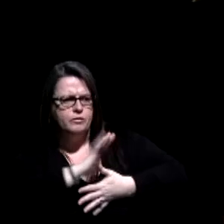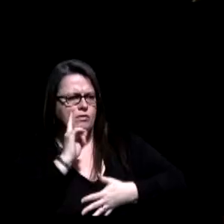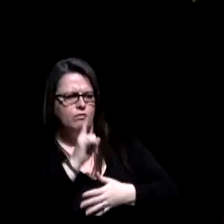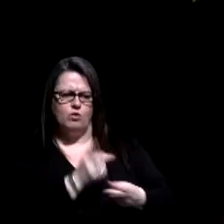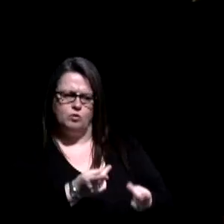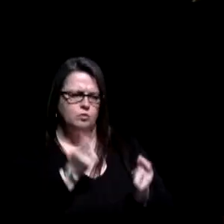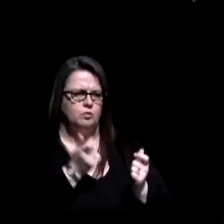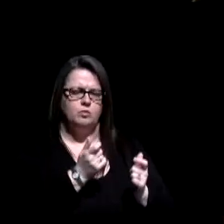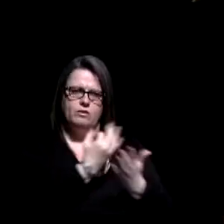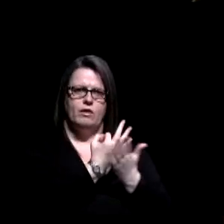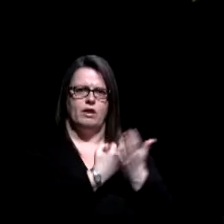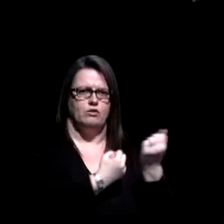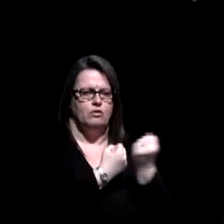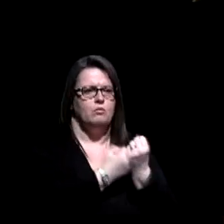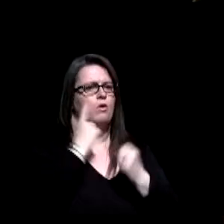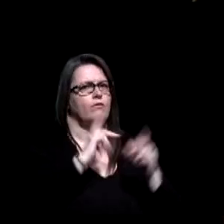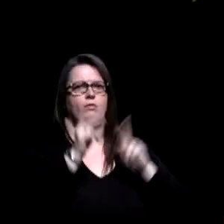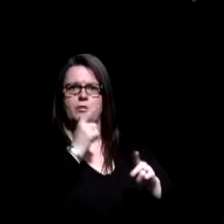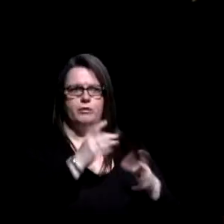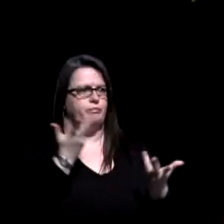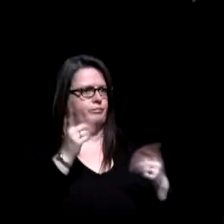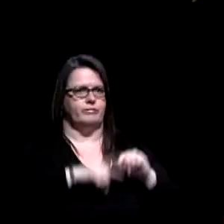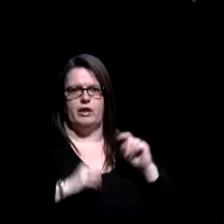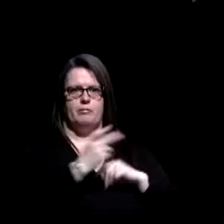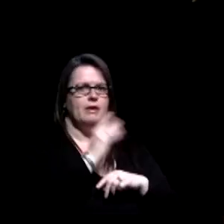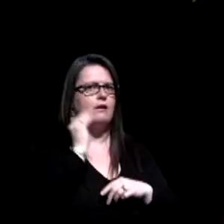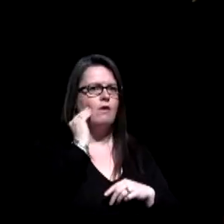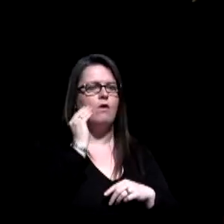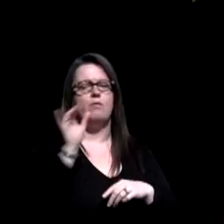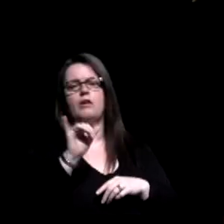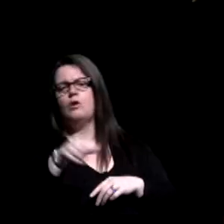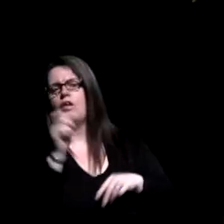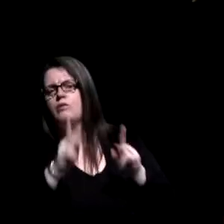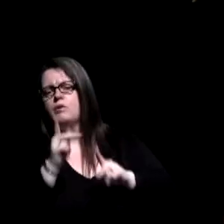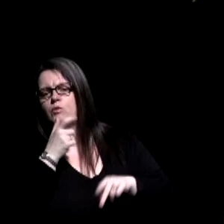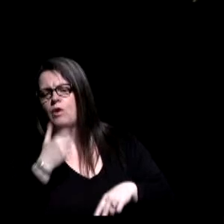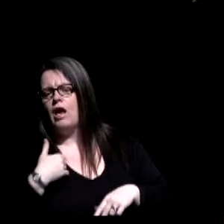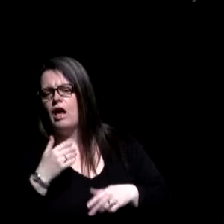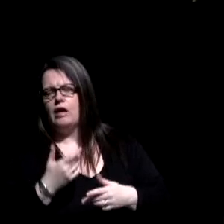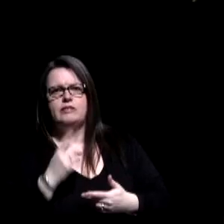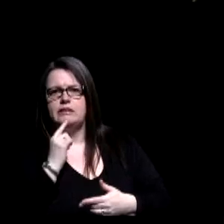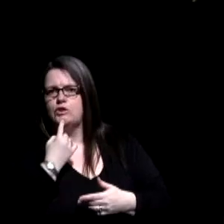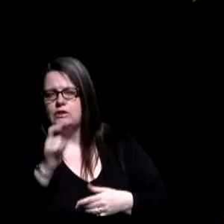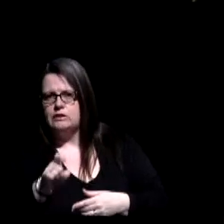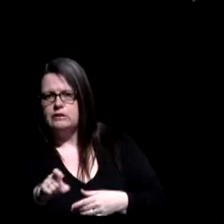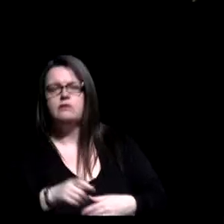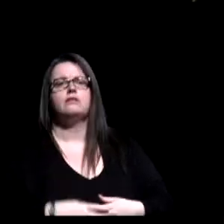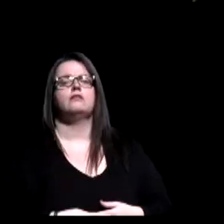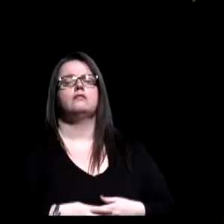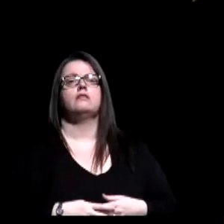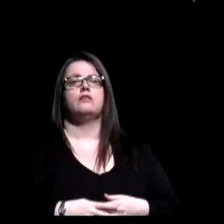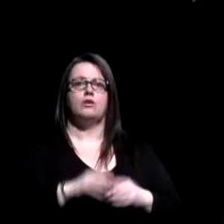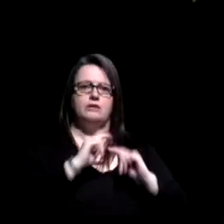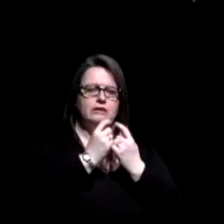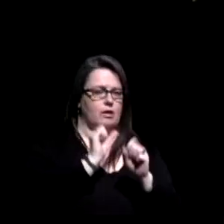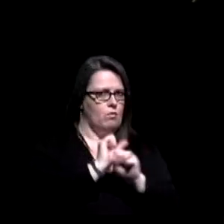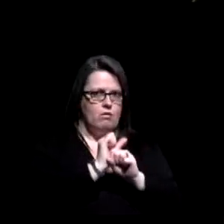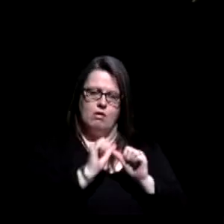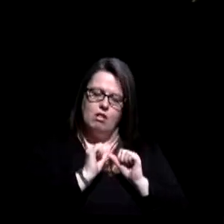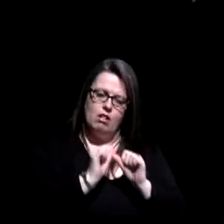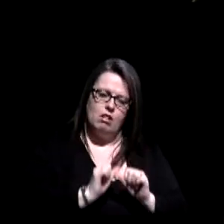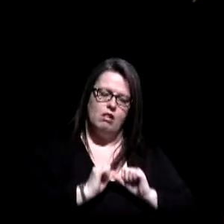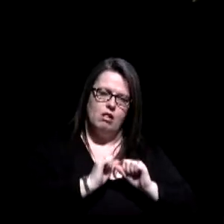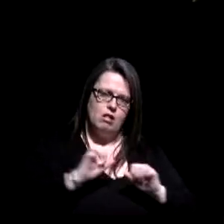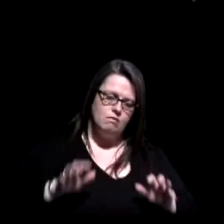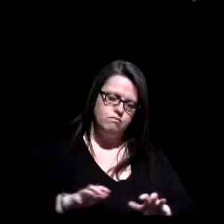relief for displaced residents and those with other urgent needs. The team's work continues as they work through the